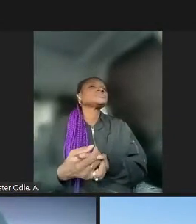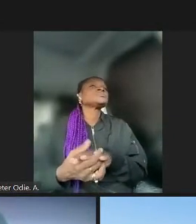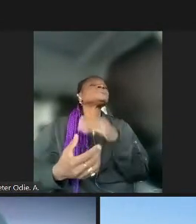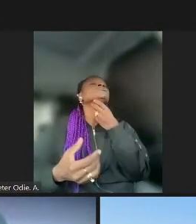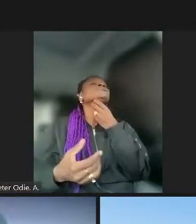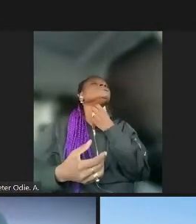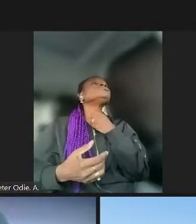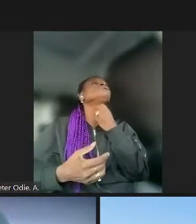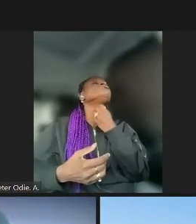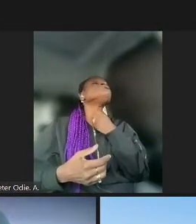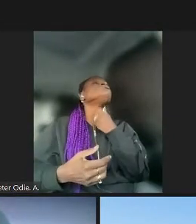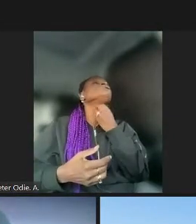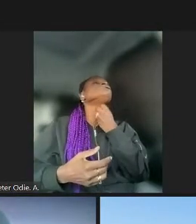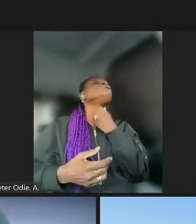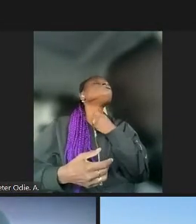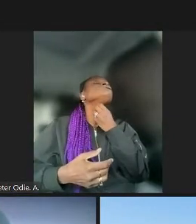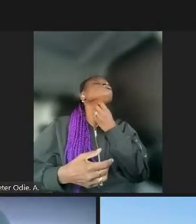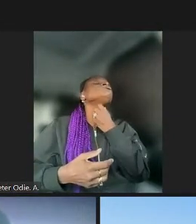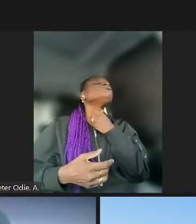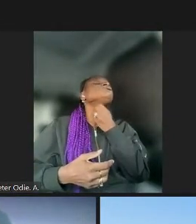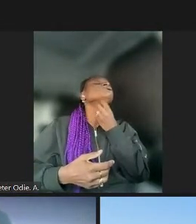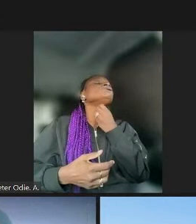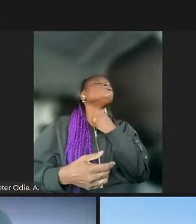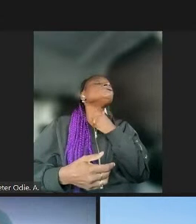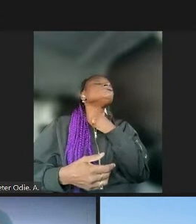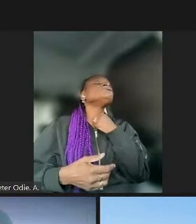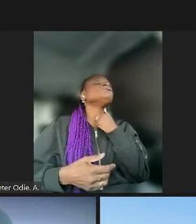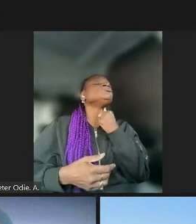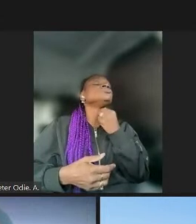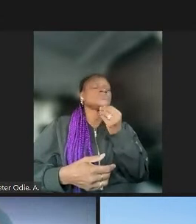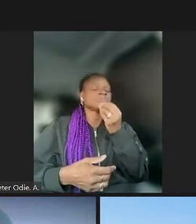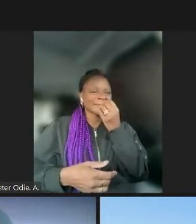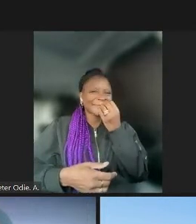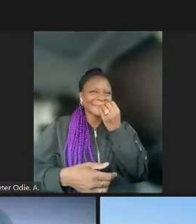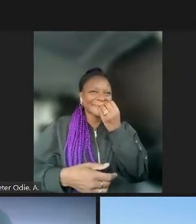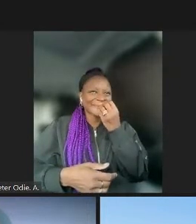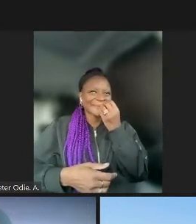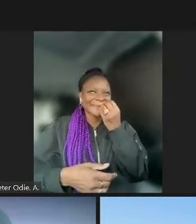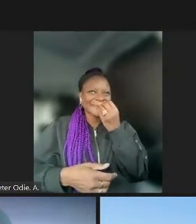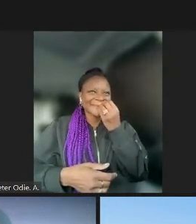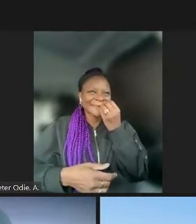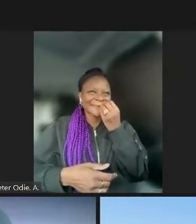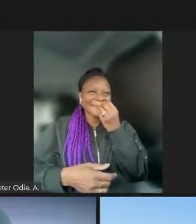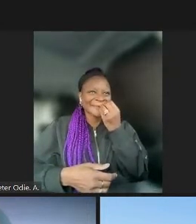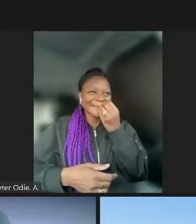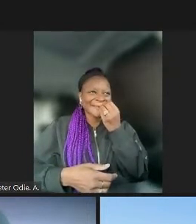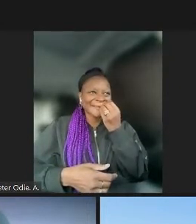With regard to the question of universal